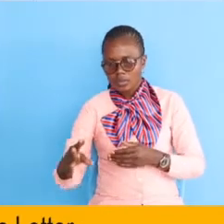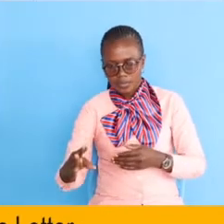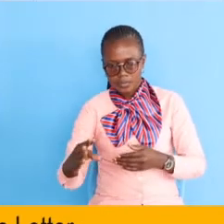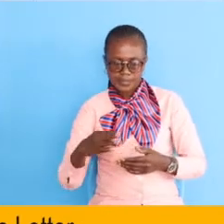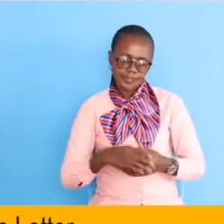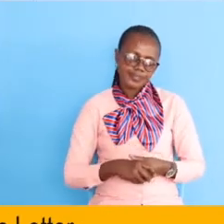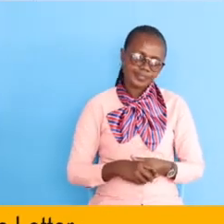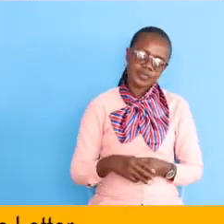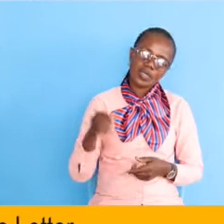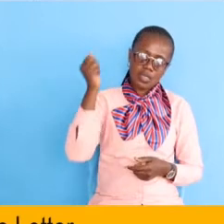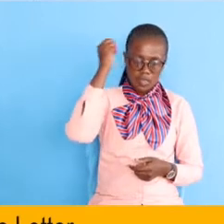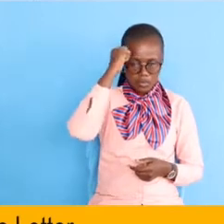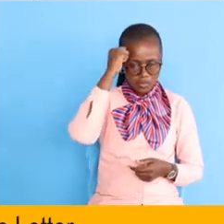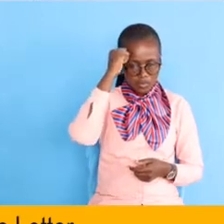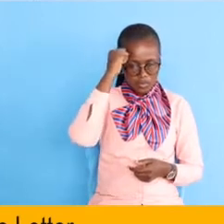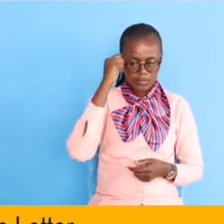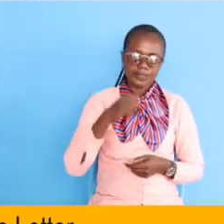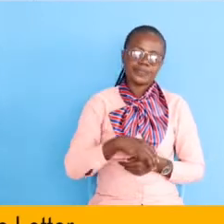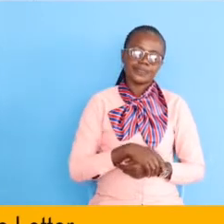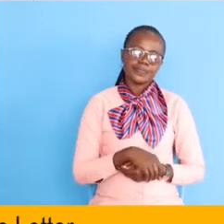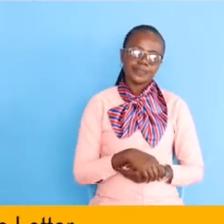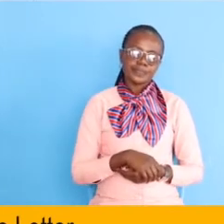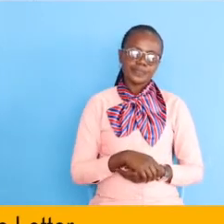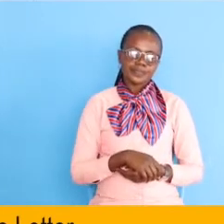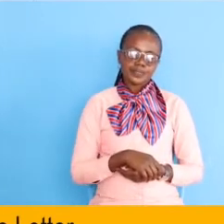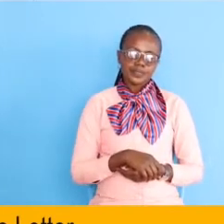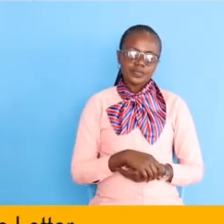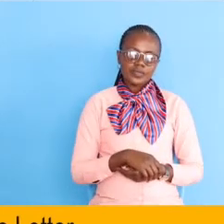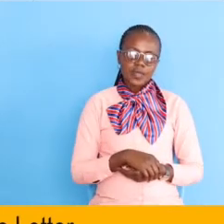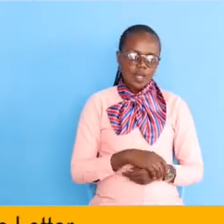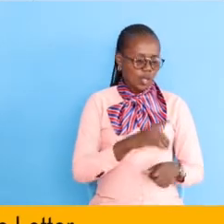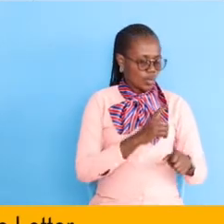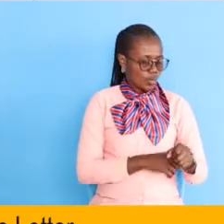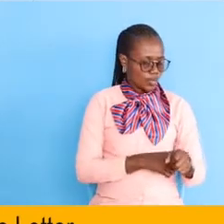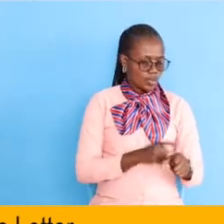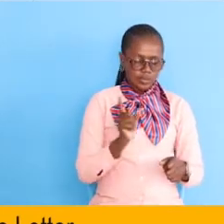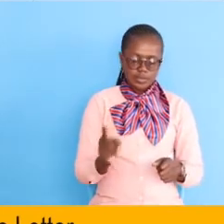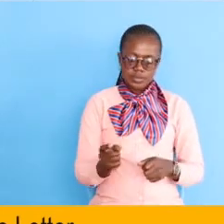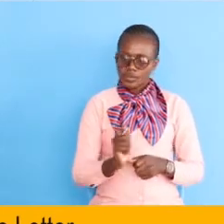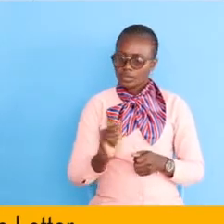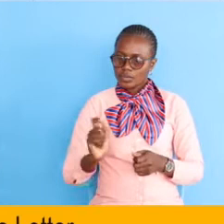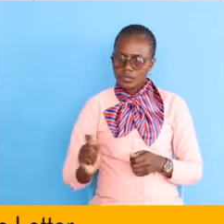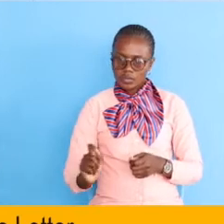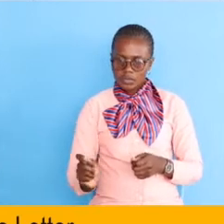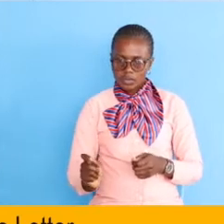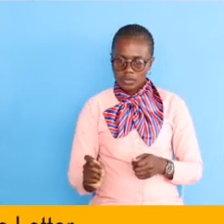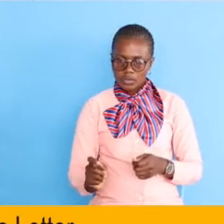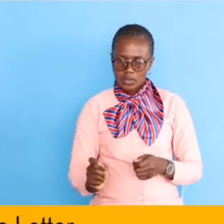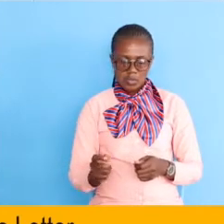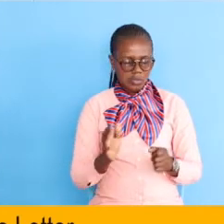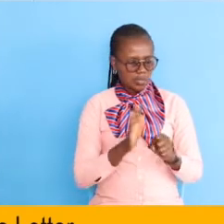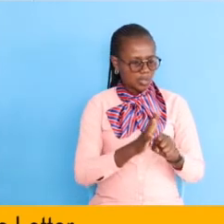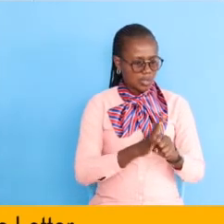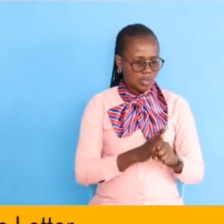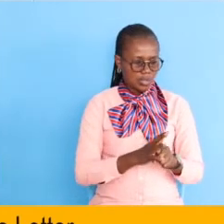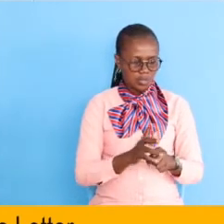That is referencing. But other people, at times when they're writing these letters for the first time, they don't include these